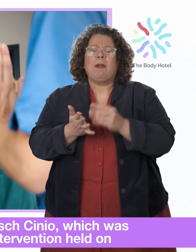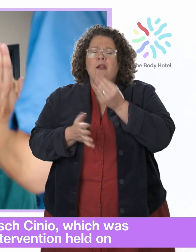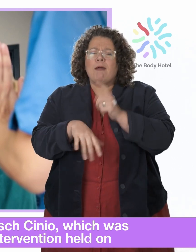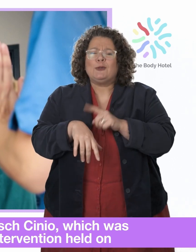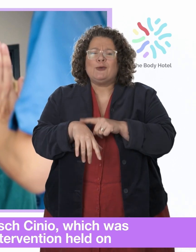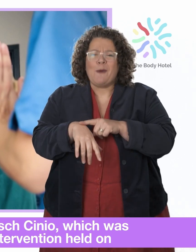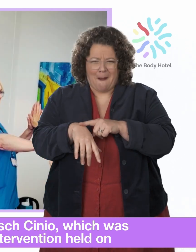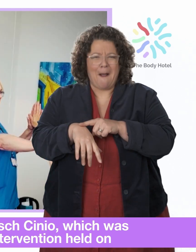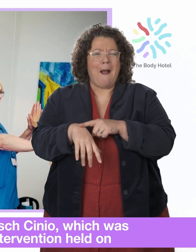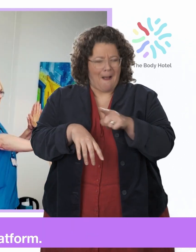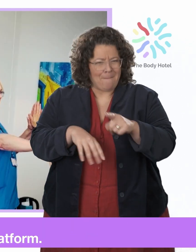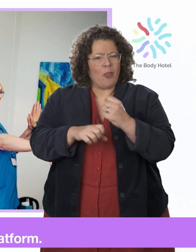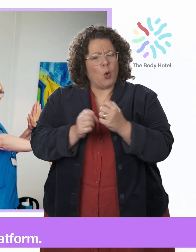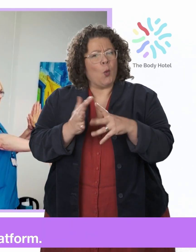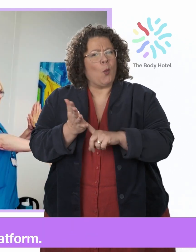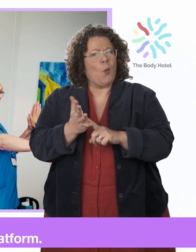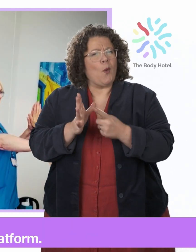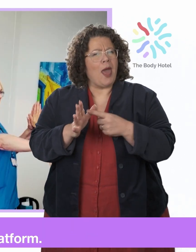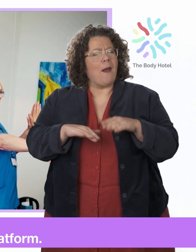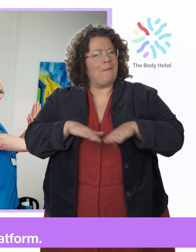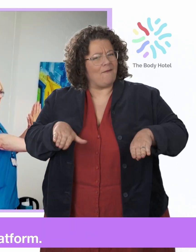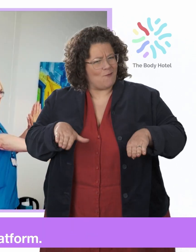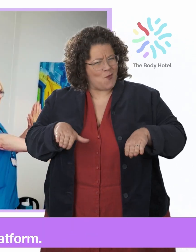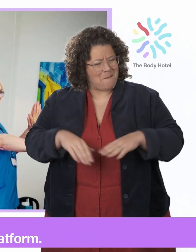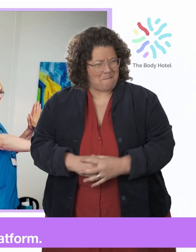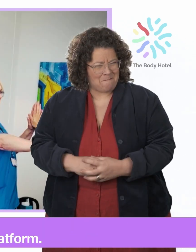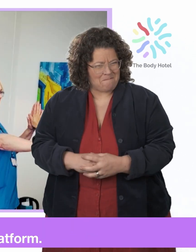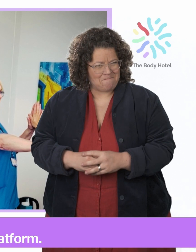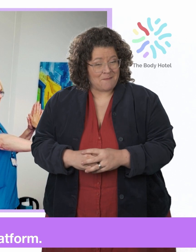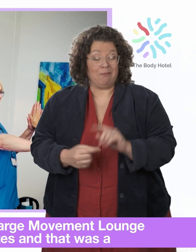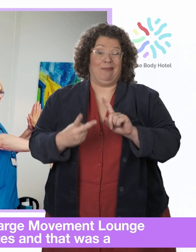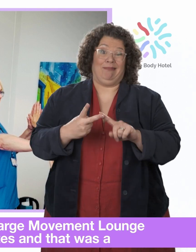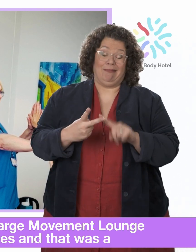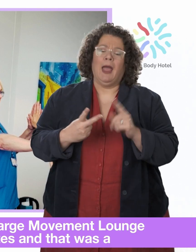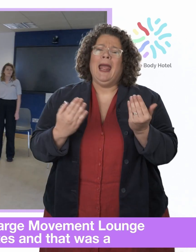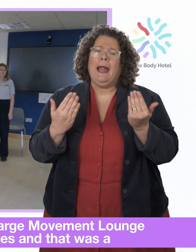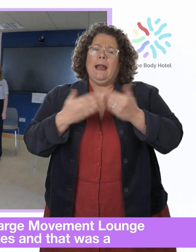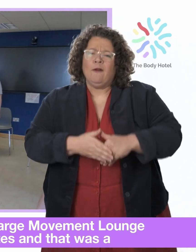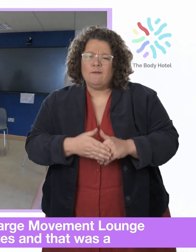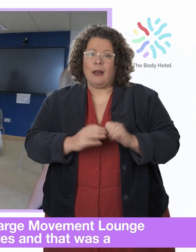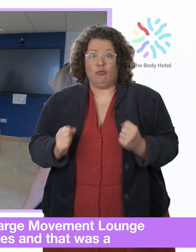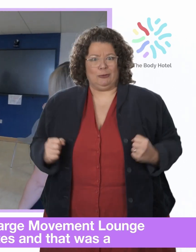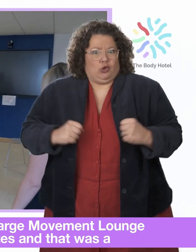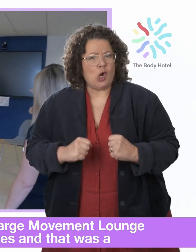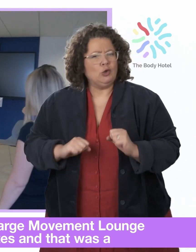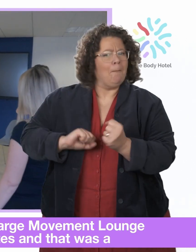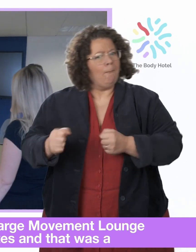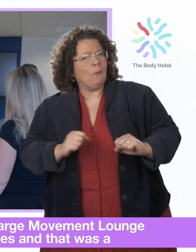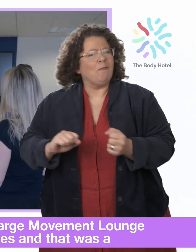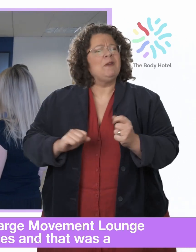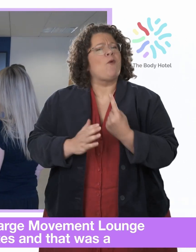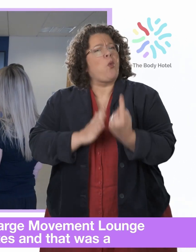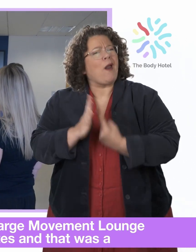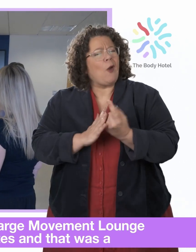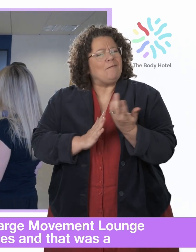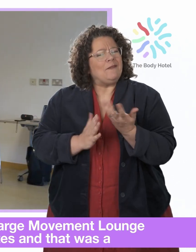lunchtime intervention held on the BSL platform. We also had an evening recharge